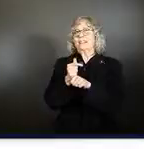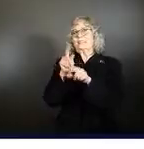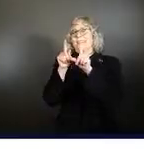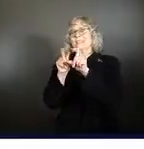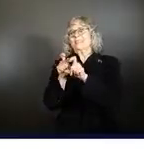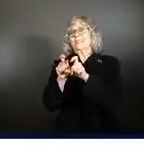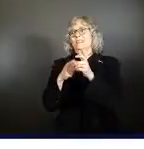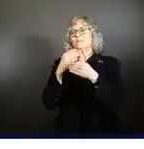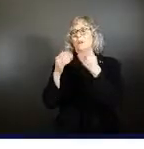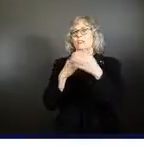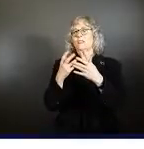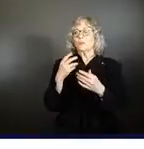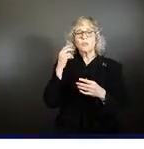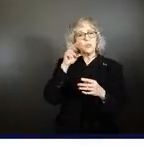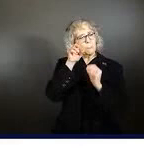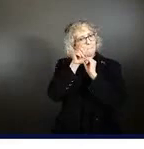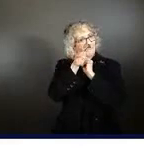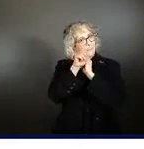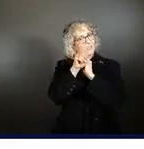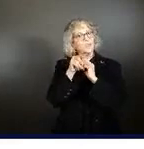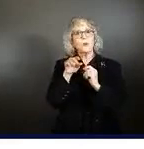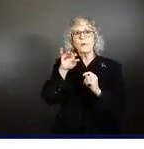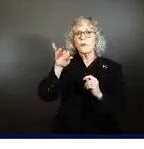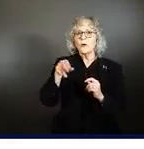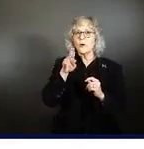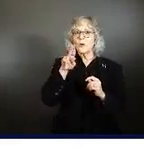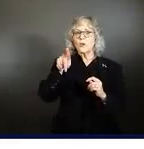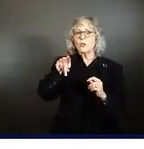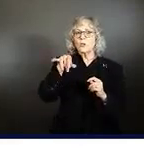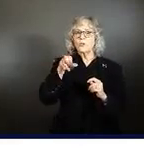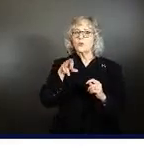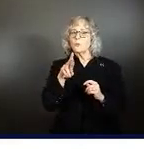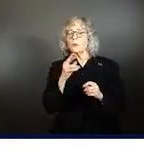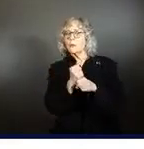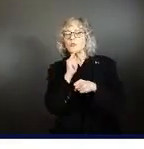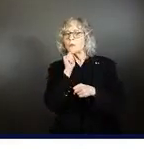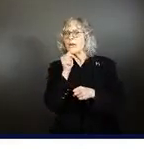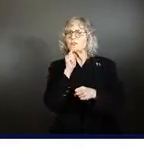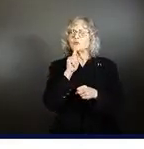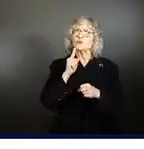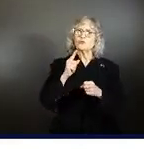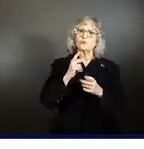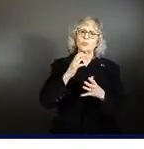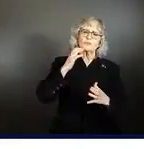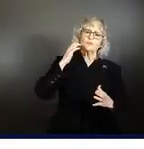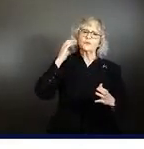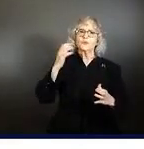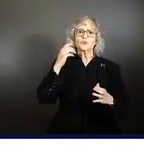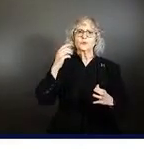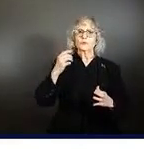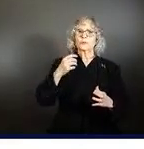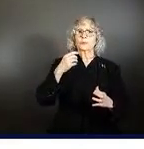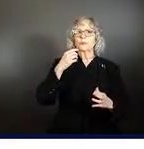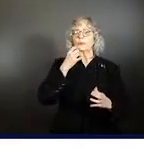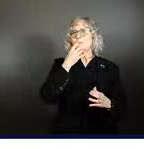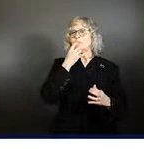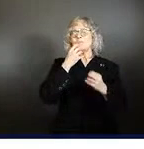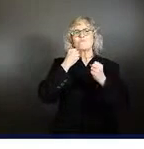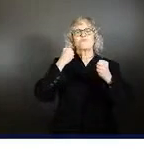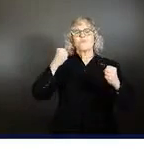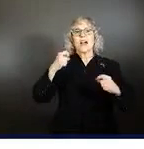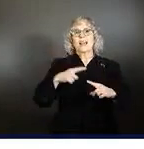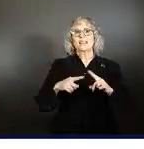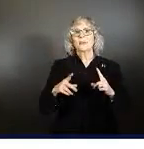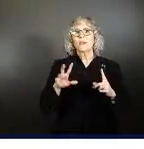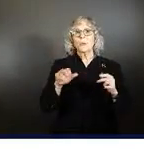Jupiter to test some of the modes to make sure that it wasn't too bright, to make sure that we could track